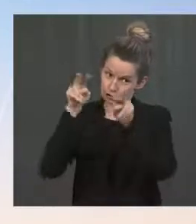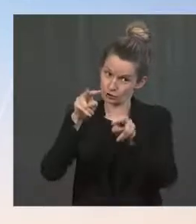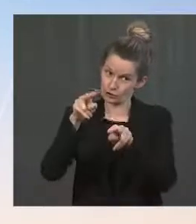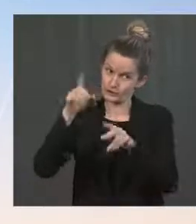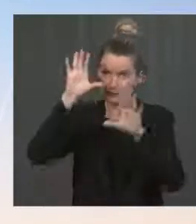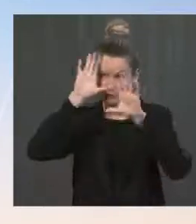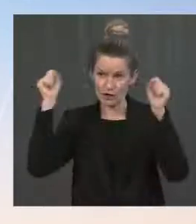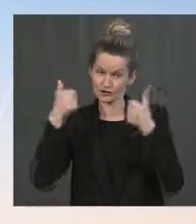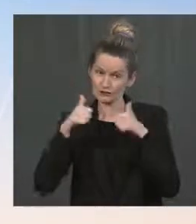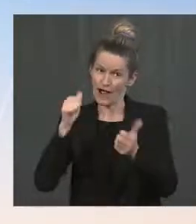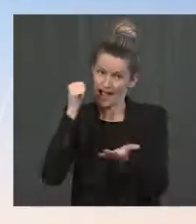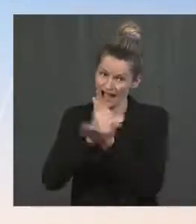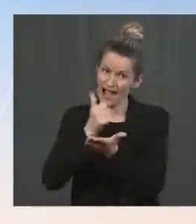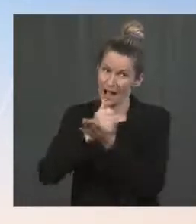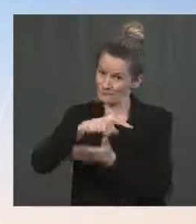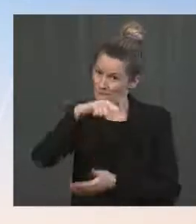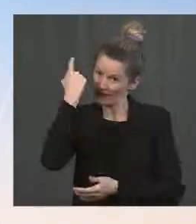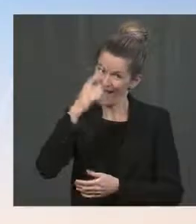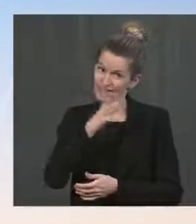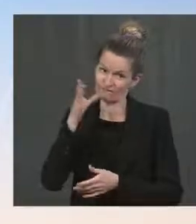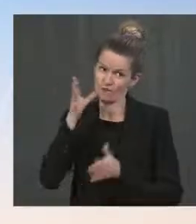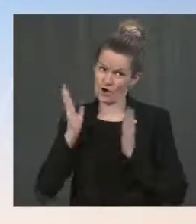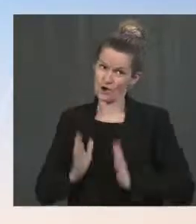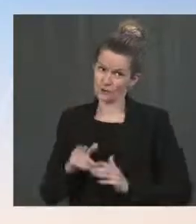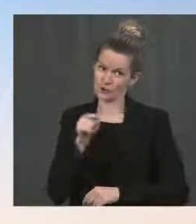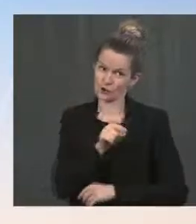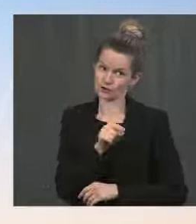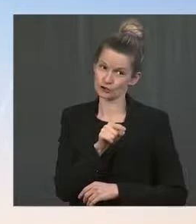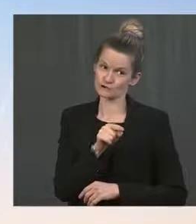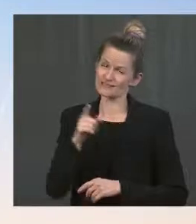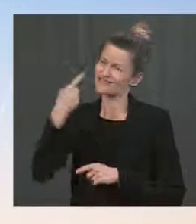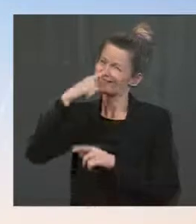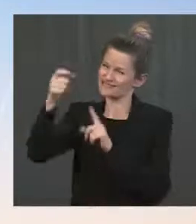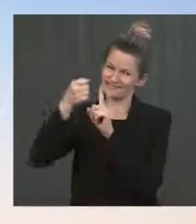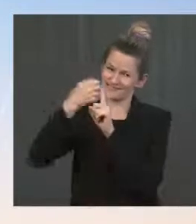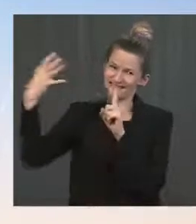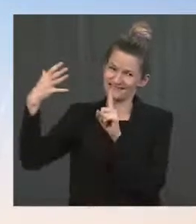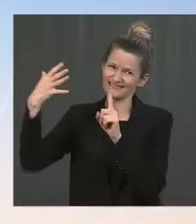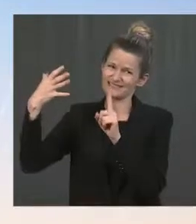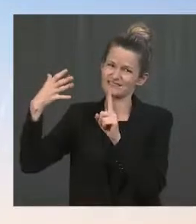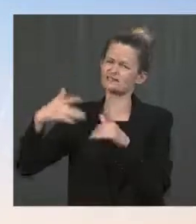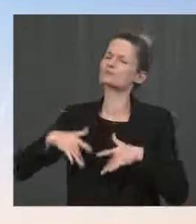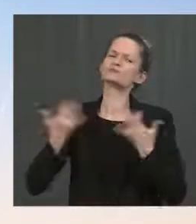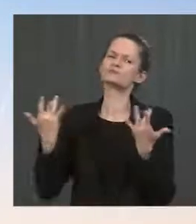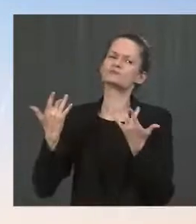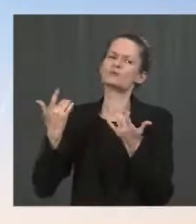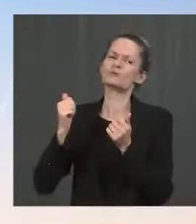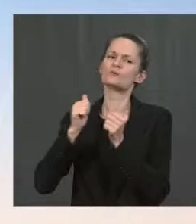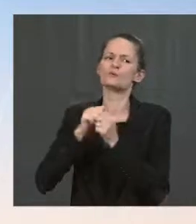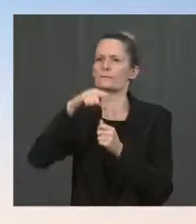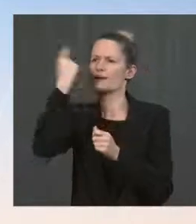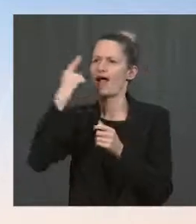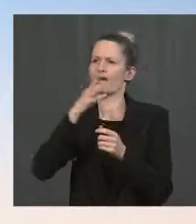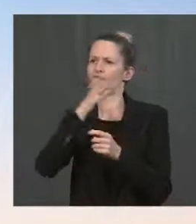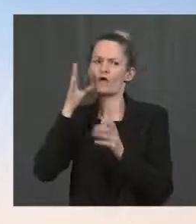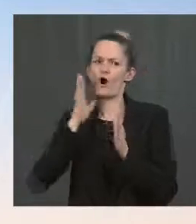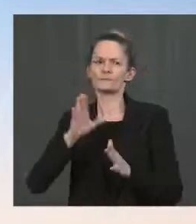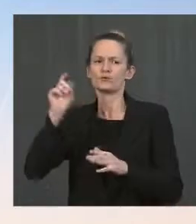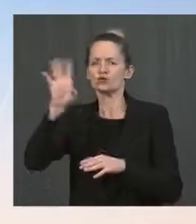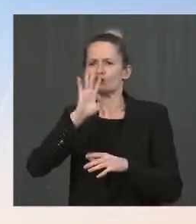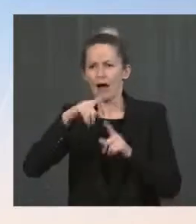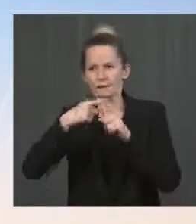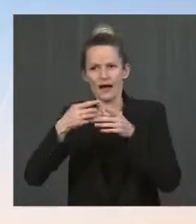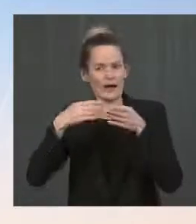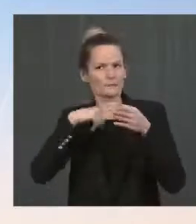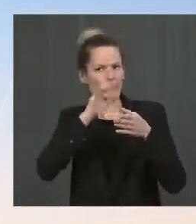farmer that Lindsey Graham has said is reparations. Could you give us the state of the black farmer as you're talking about average farmers right now?